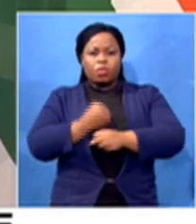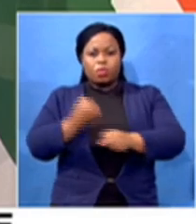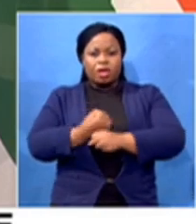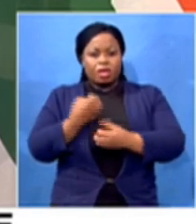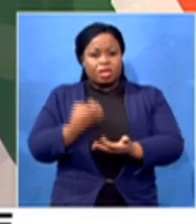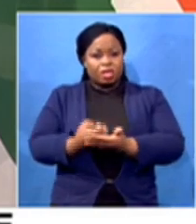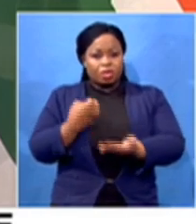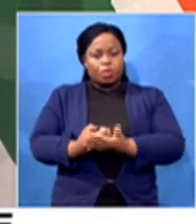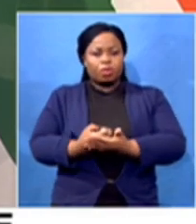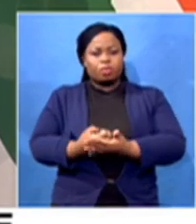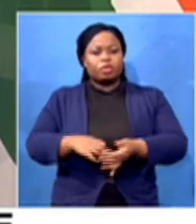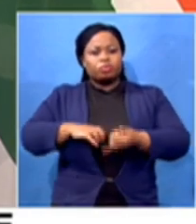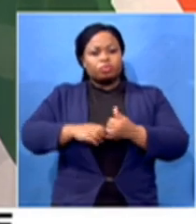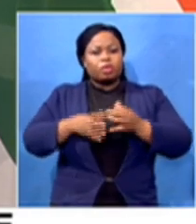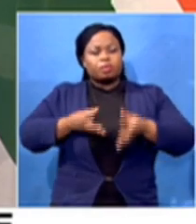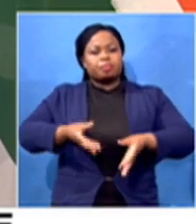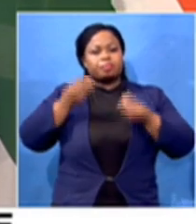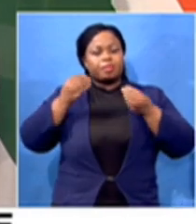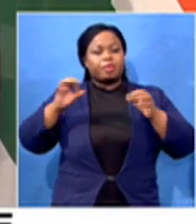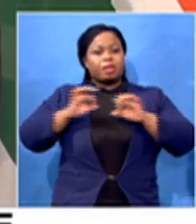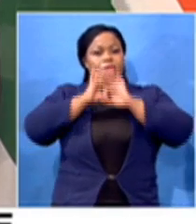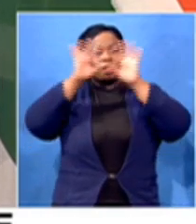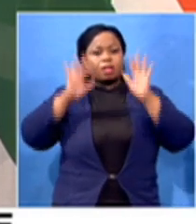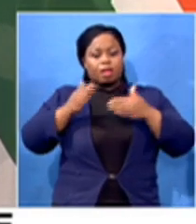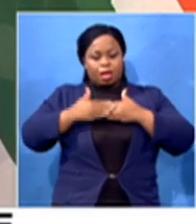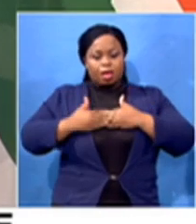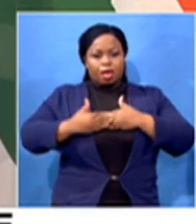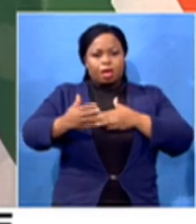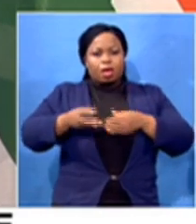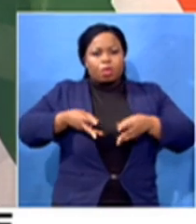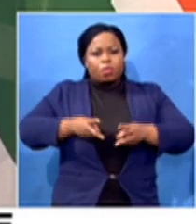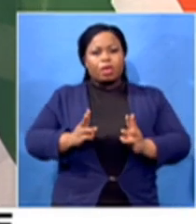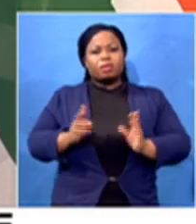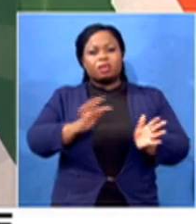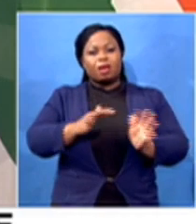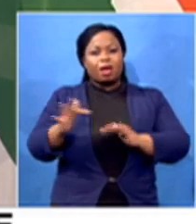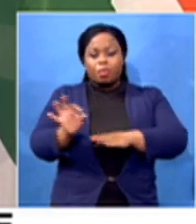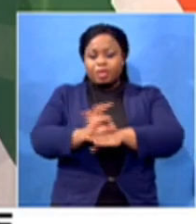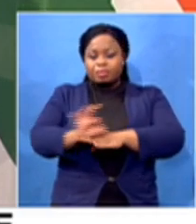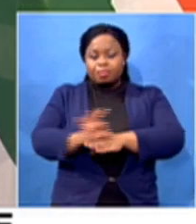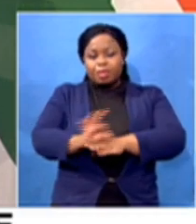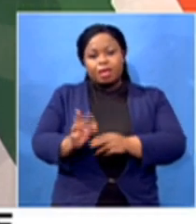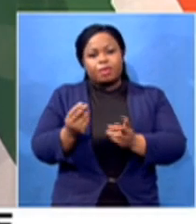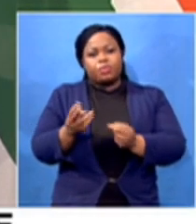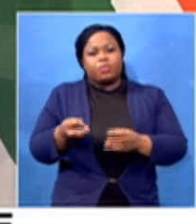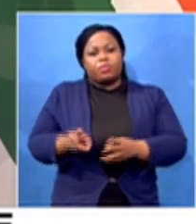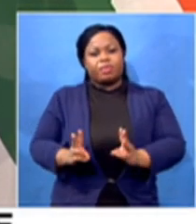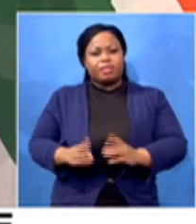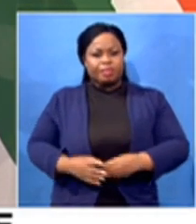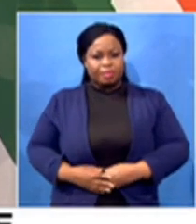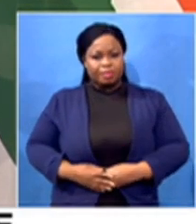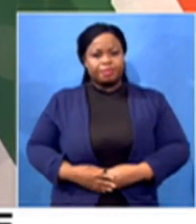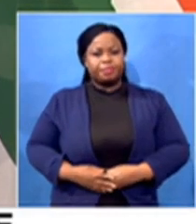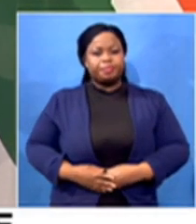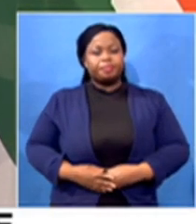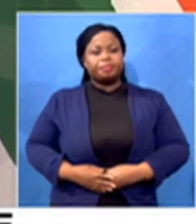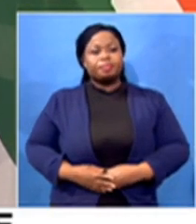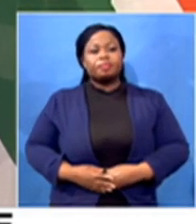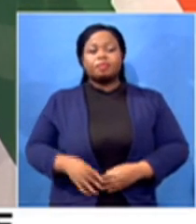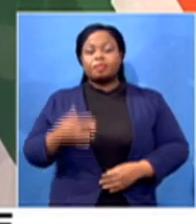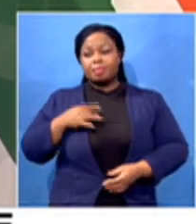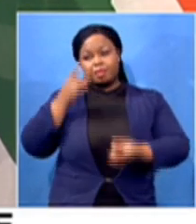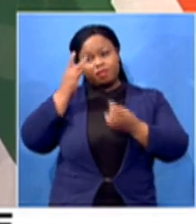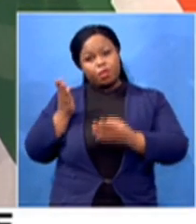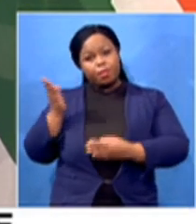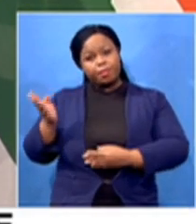find clear ways and plans. What we did say to the Prime Minister is that as South Africa does so, and indeed